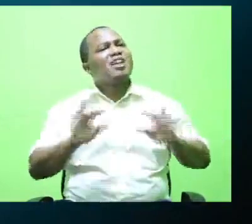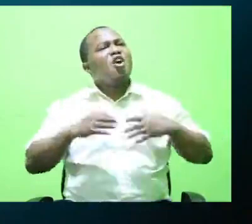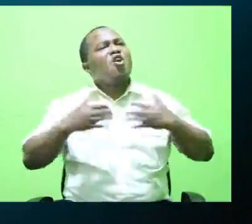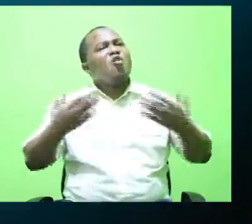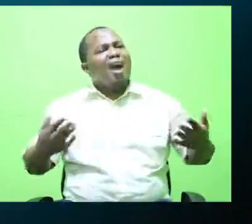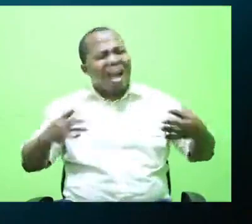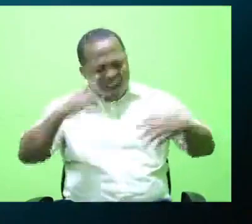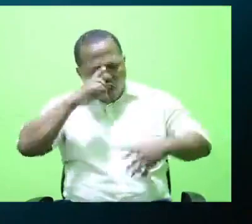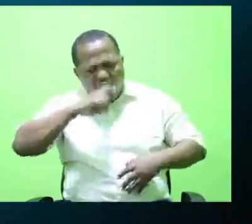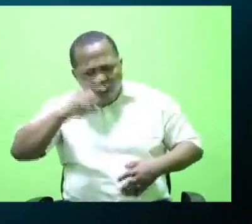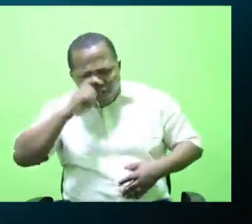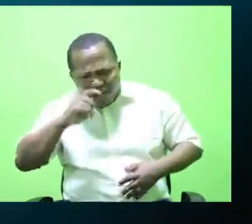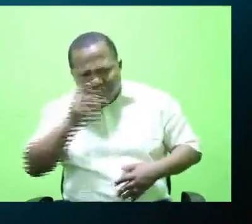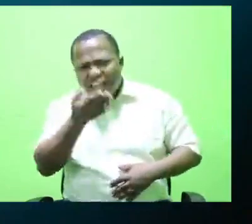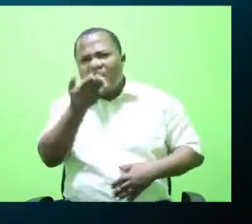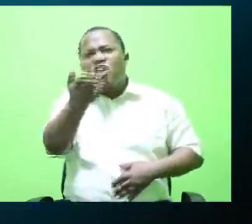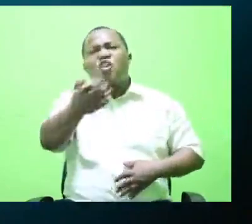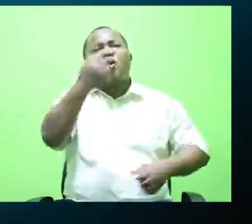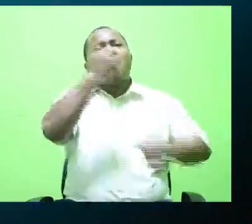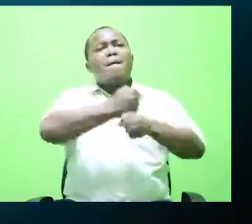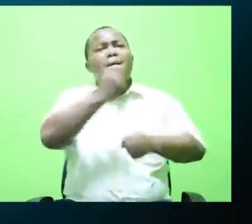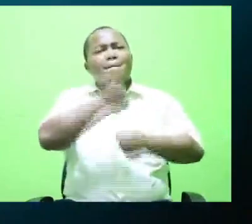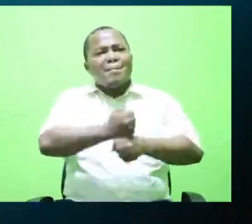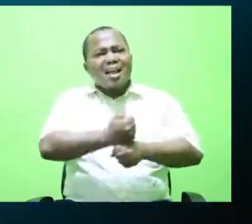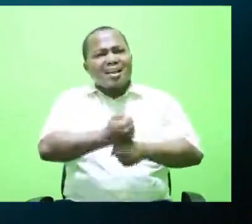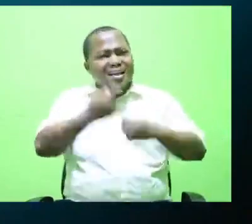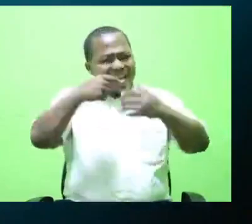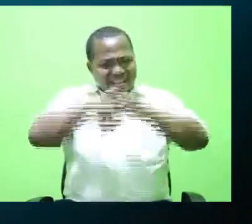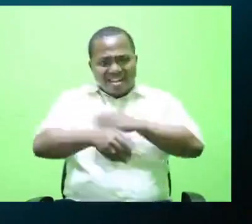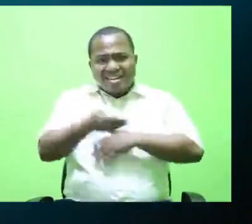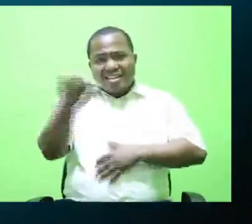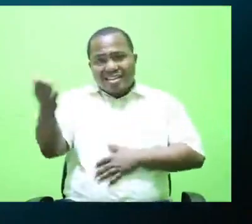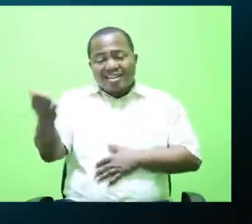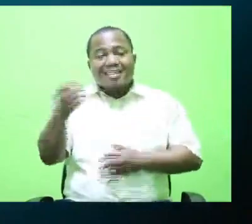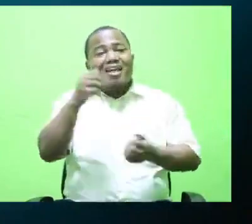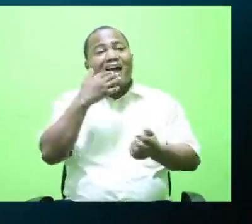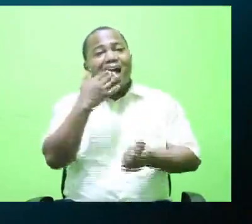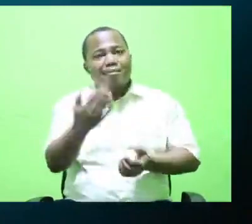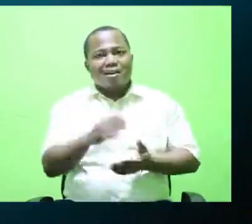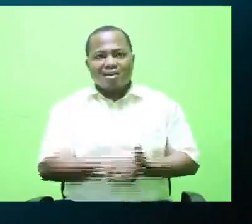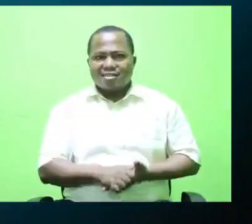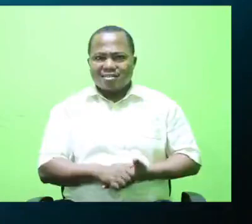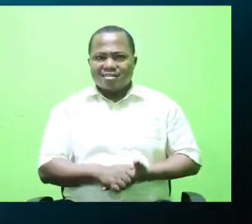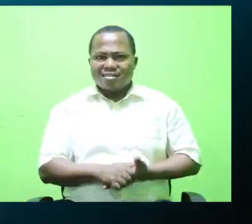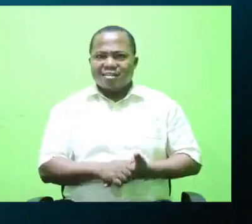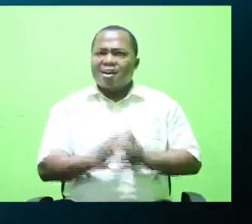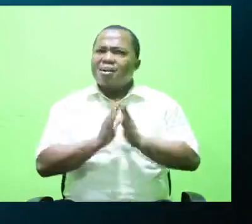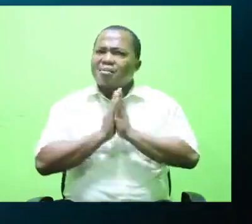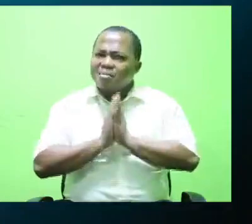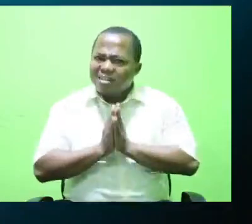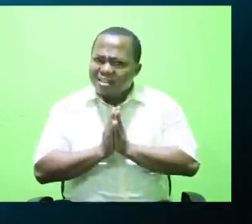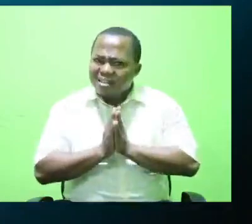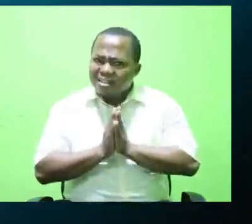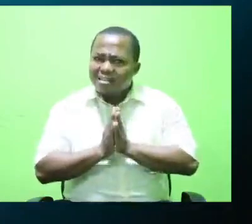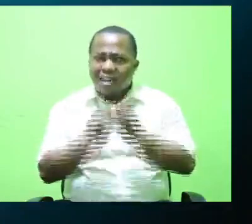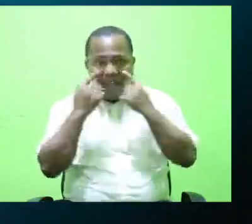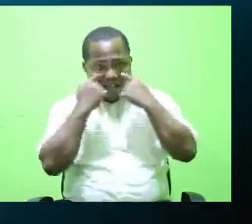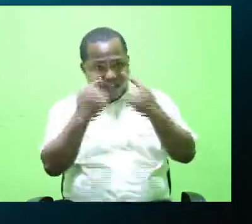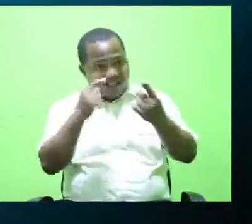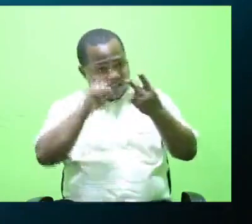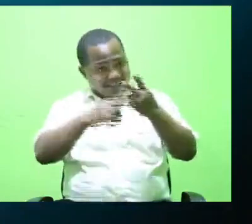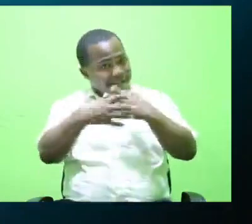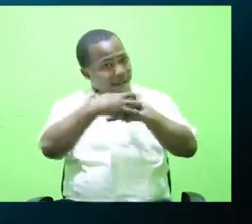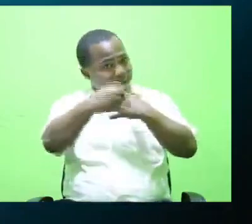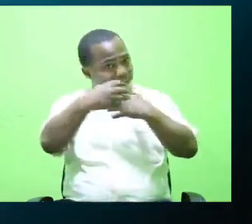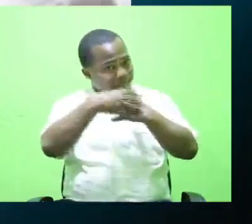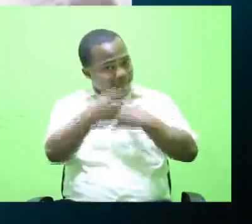what observation can you make from this video? Please, let us view it again,